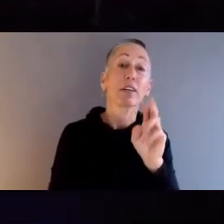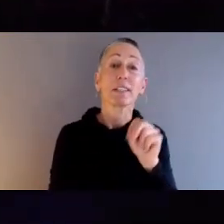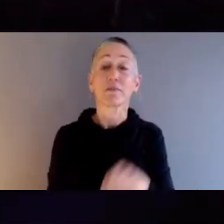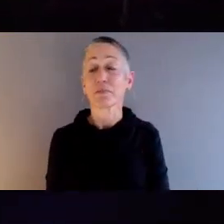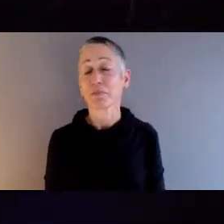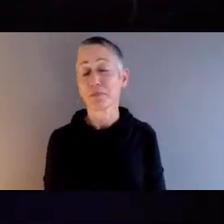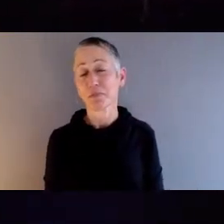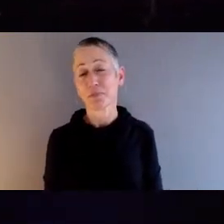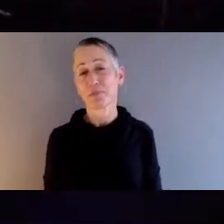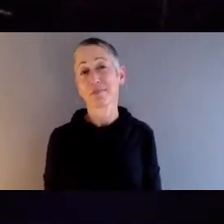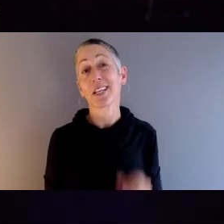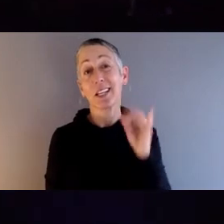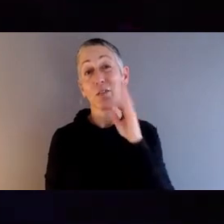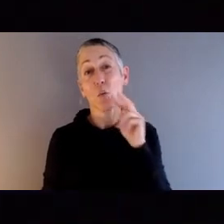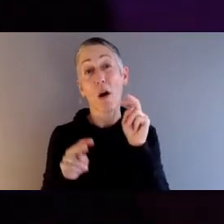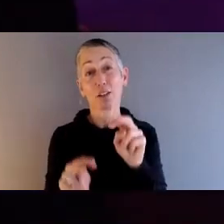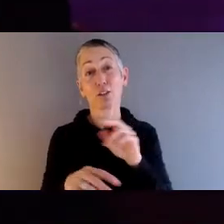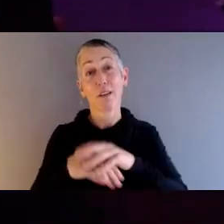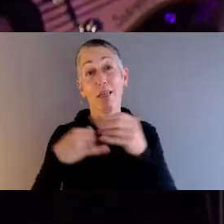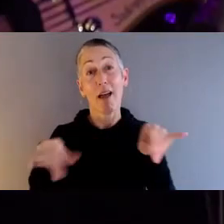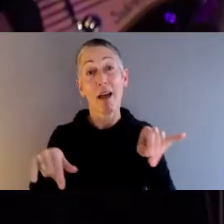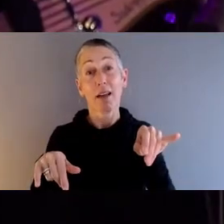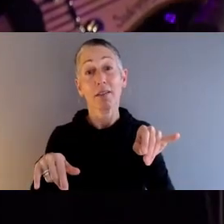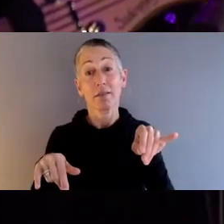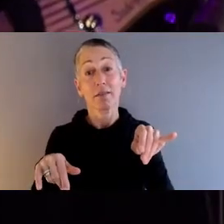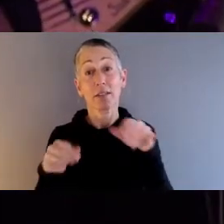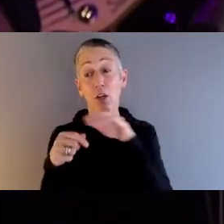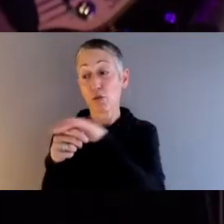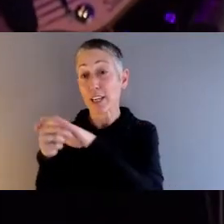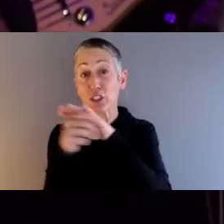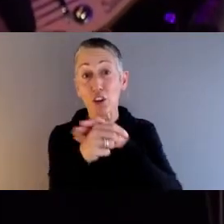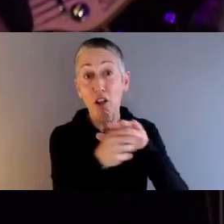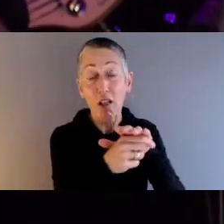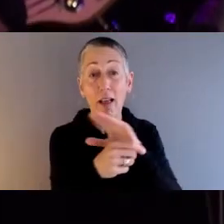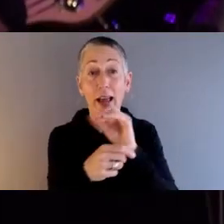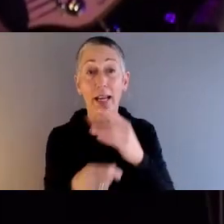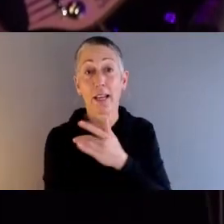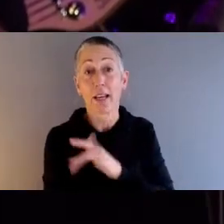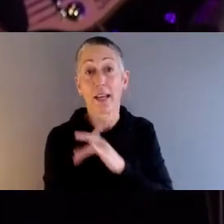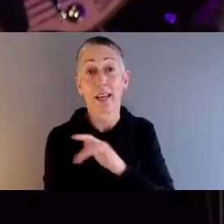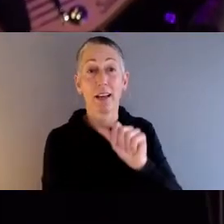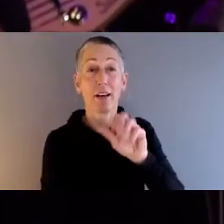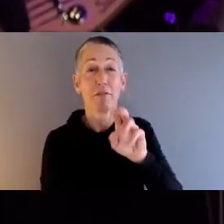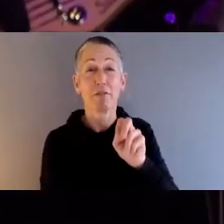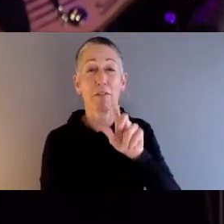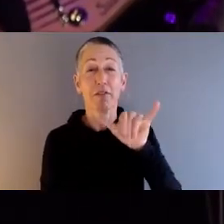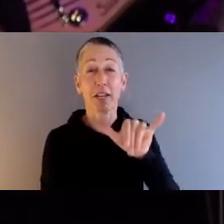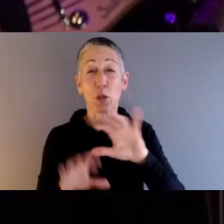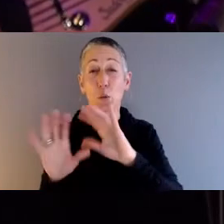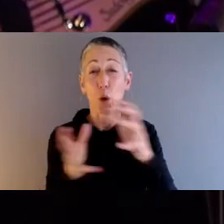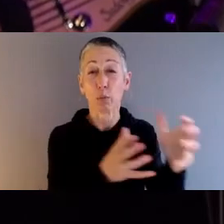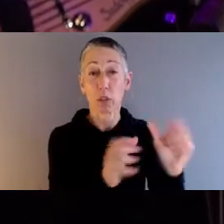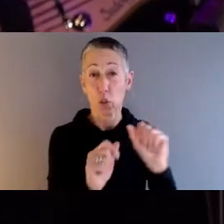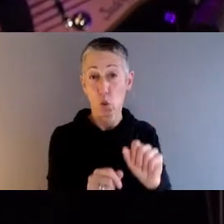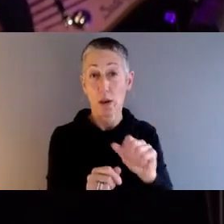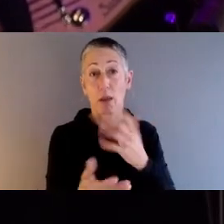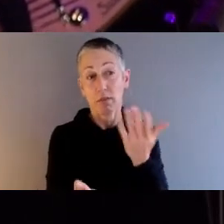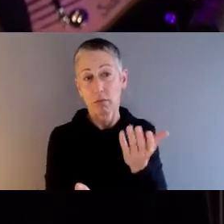watching us online, all of those regional and affinity groups have after-party rooms in the virtual venue, and so you can stop by and meet someone who's like